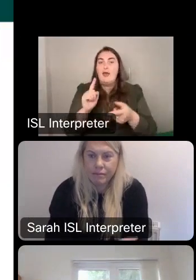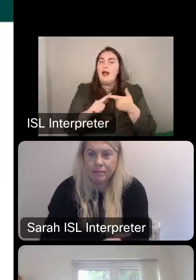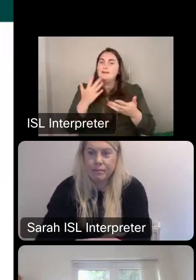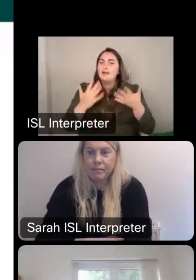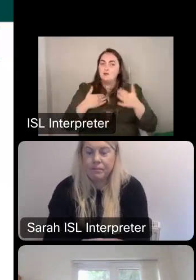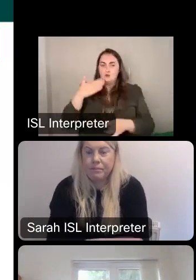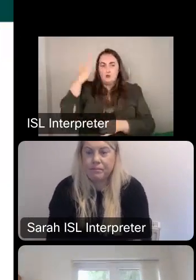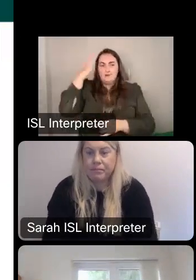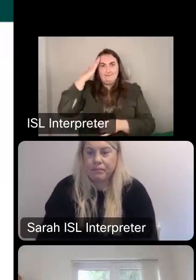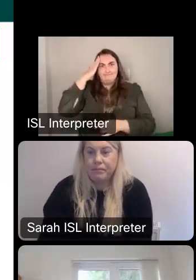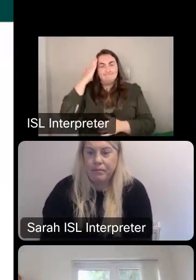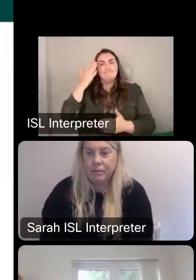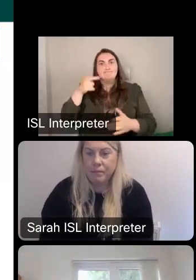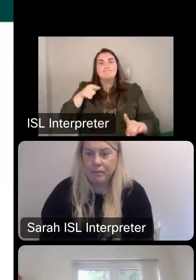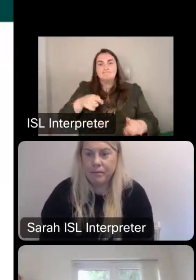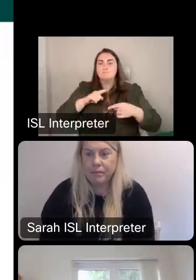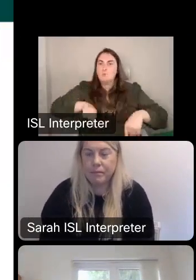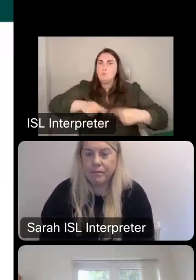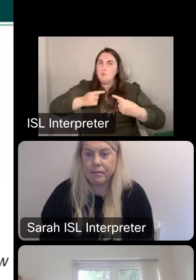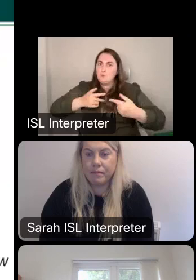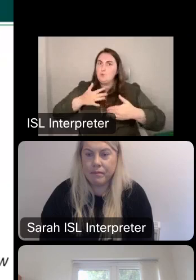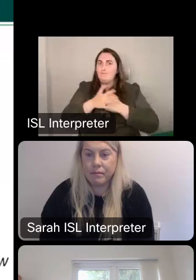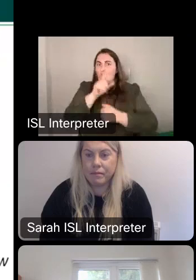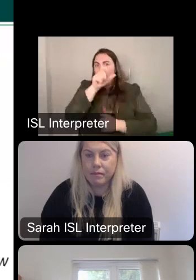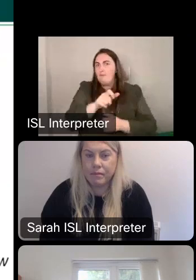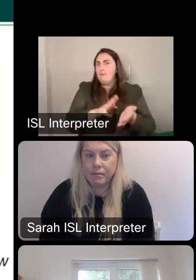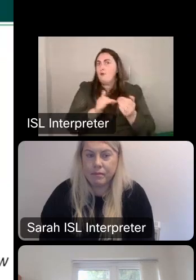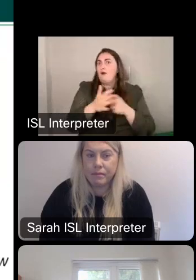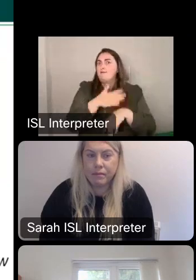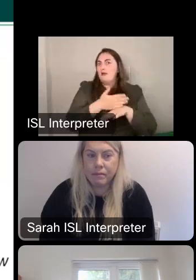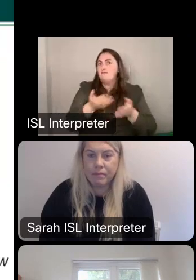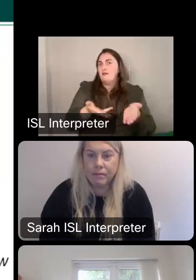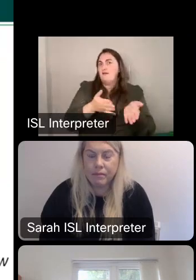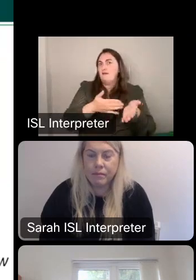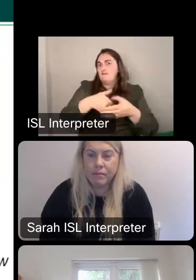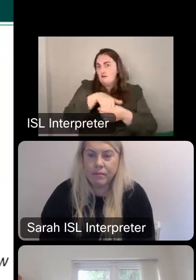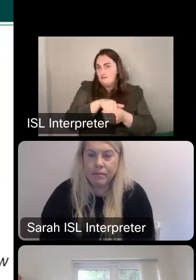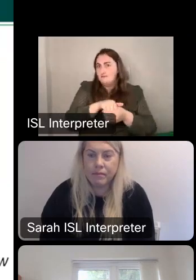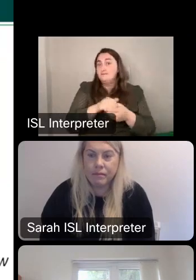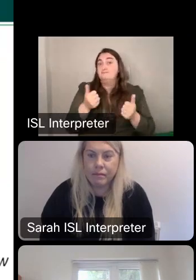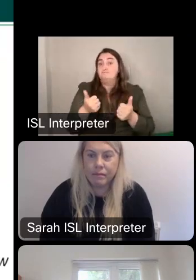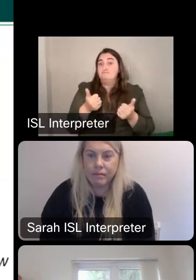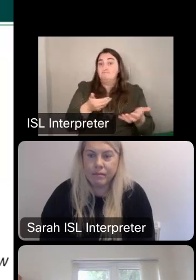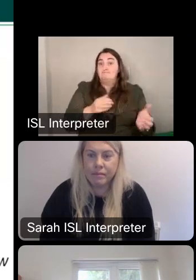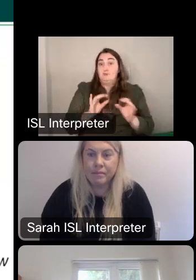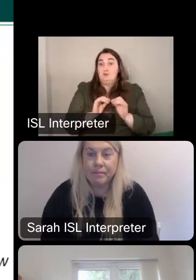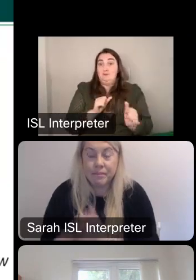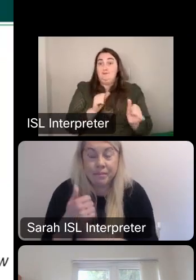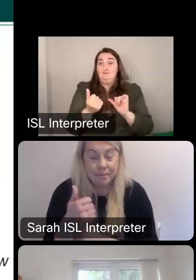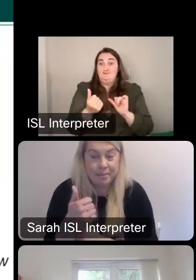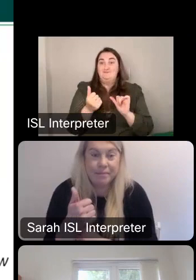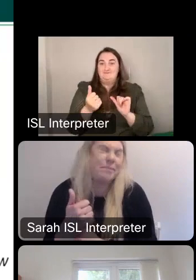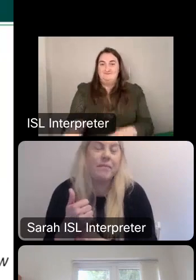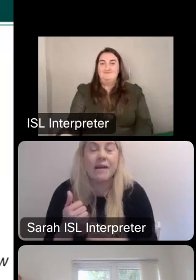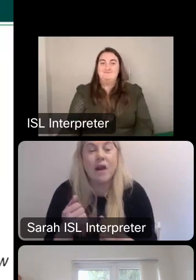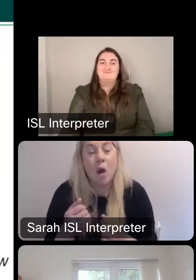acknowledge how challenging this is for the member staff involved. We are going to use the S then for